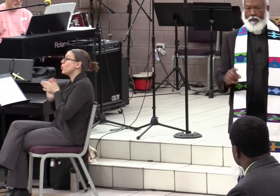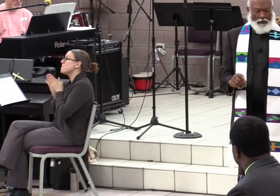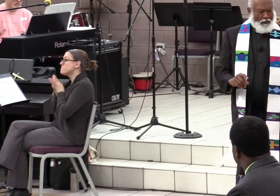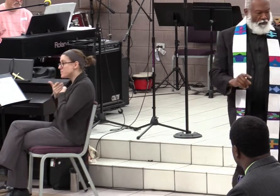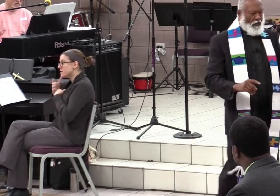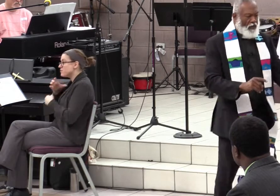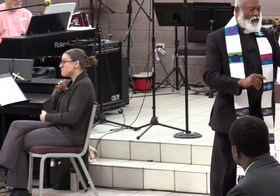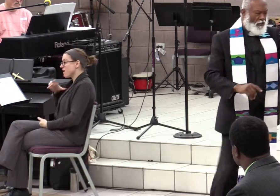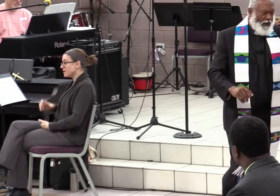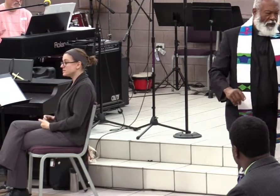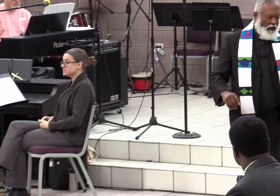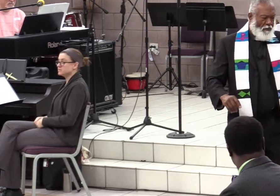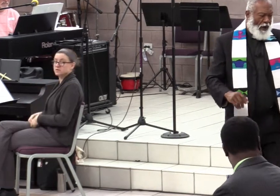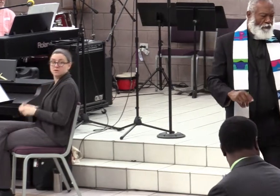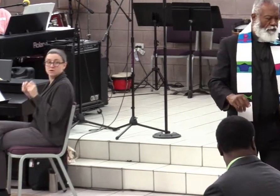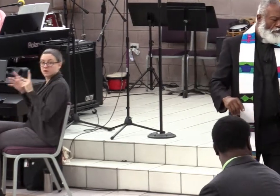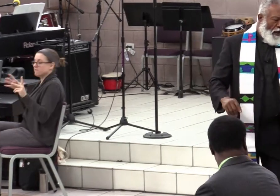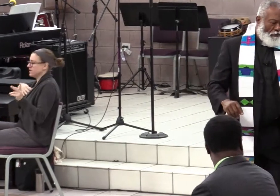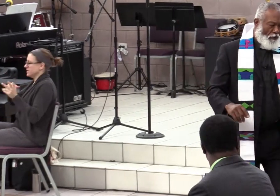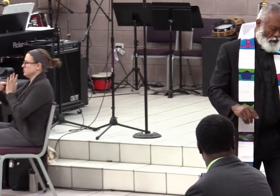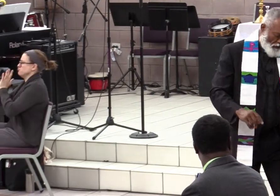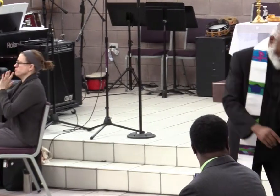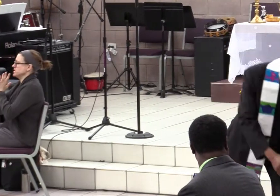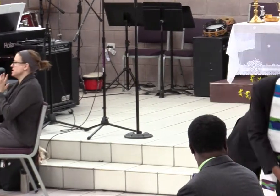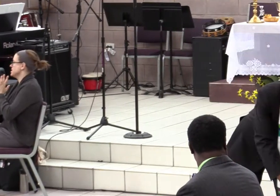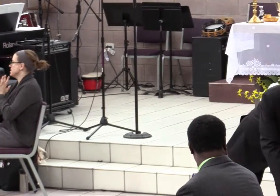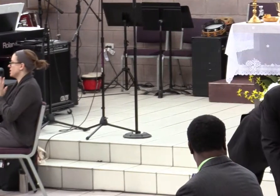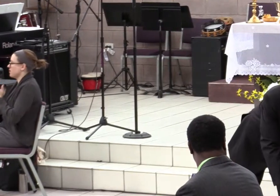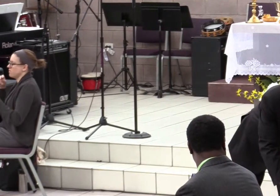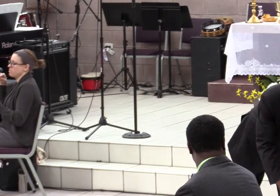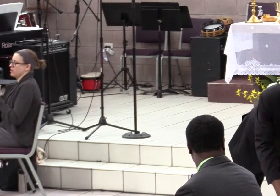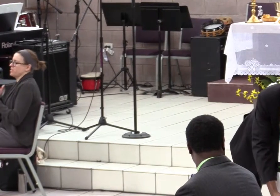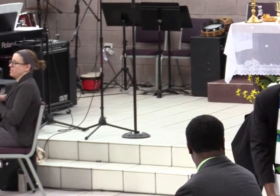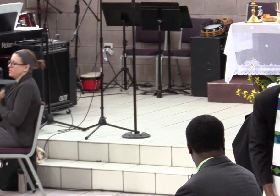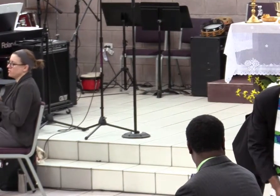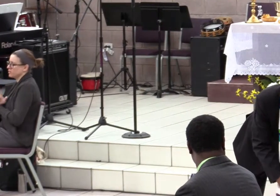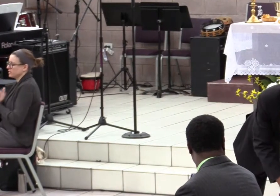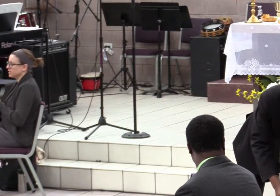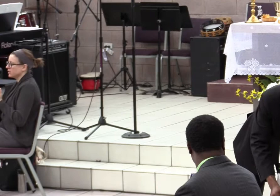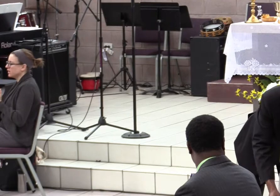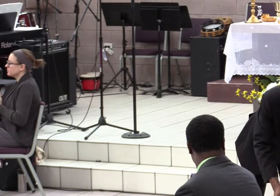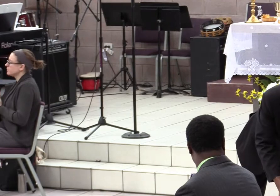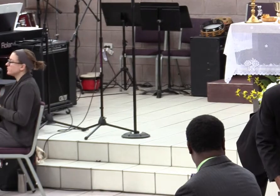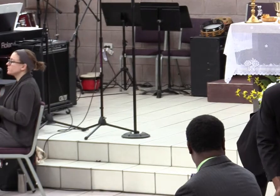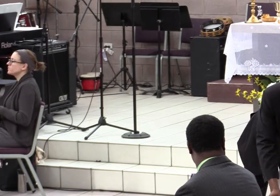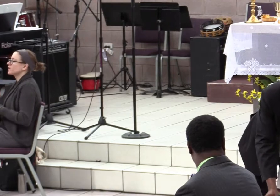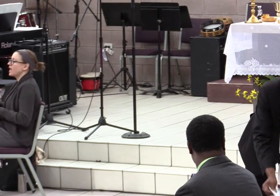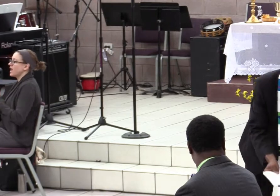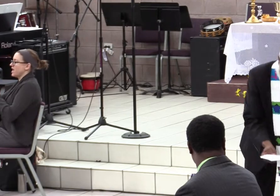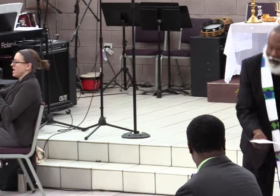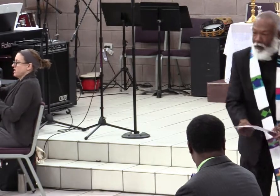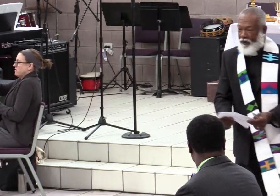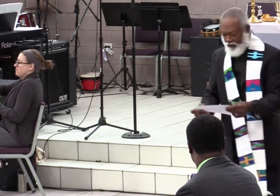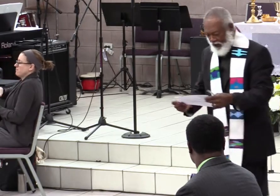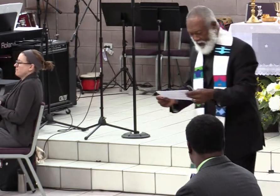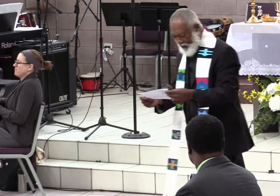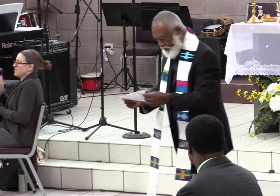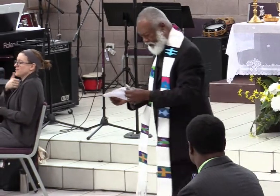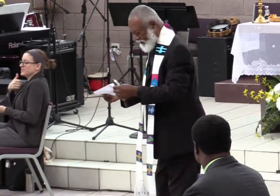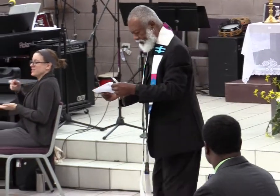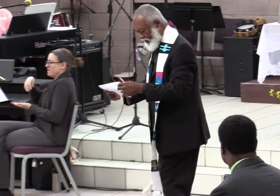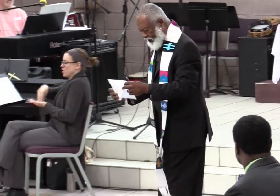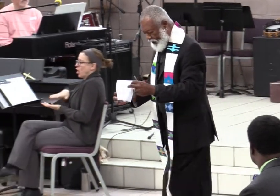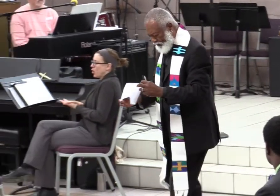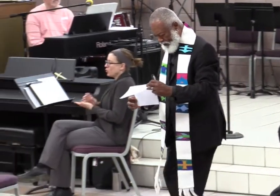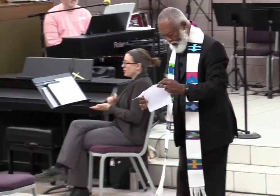Okay, excuse me, I need to look at my papers. Oh, here it is right here. I wrote myself a note so that I wouldn't forget